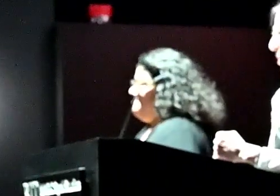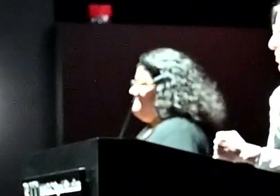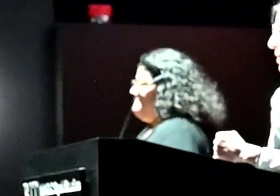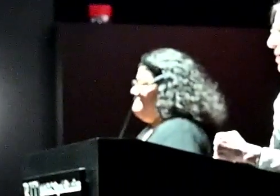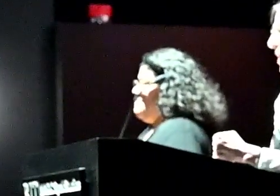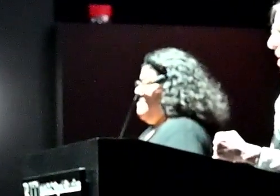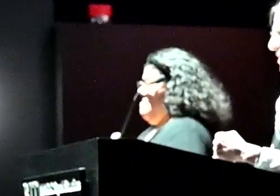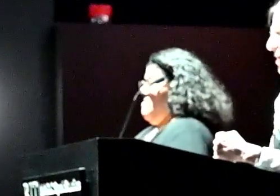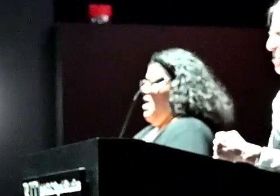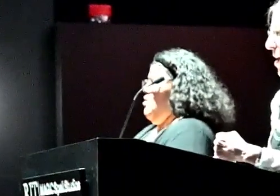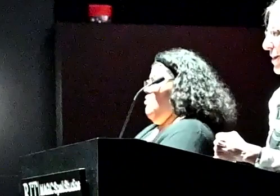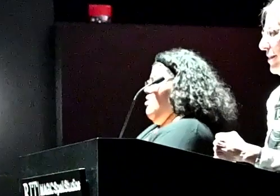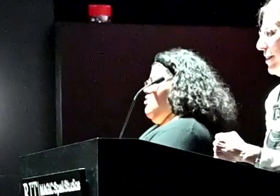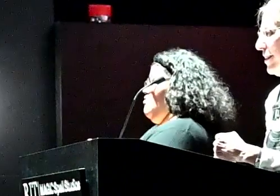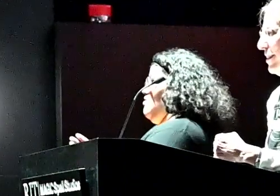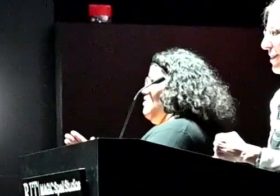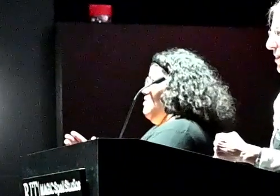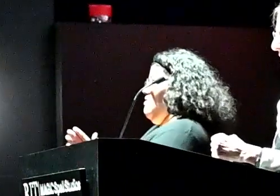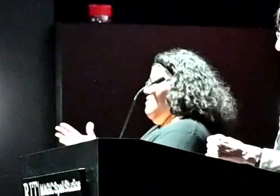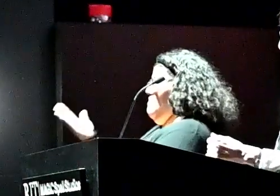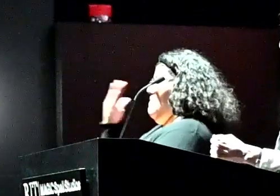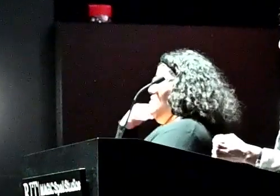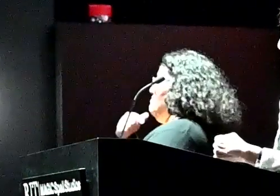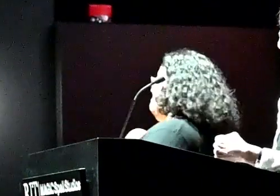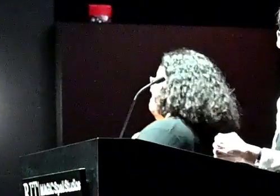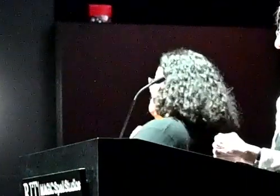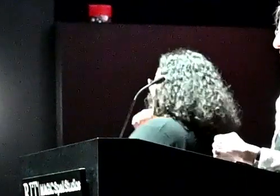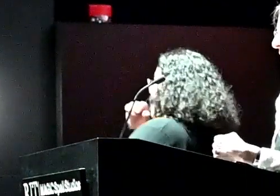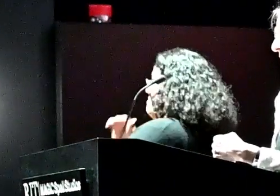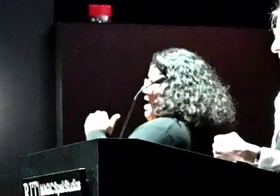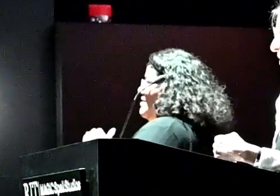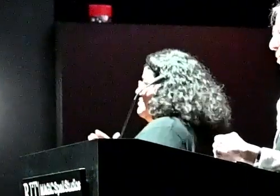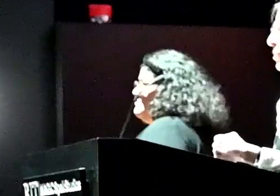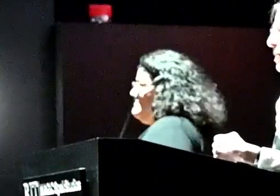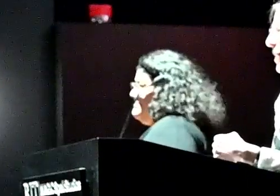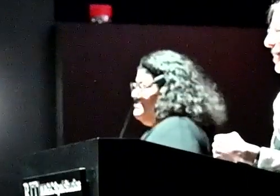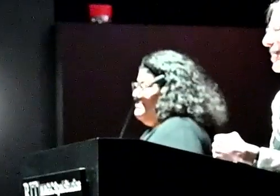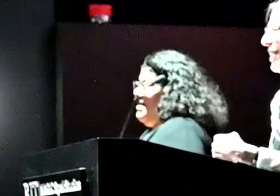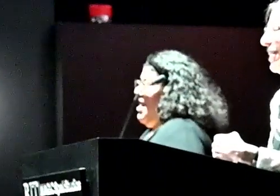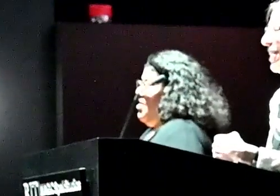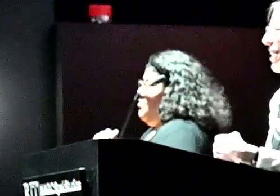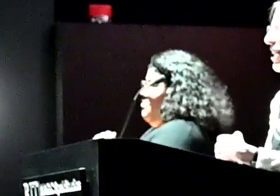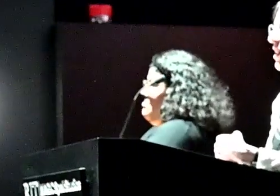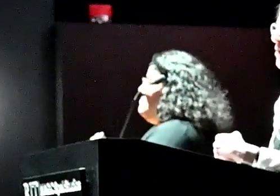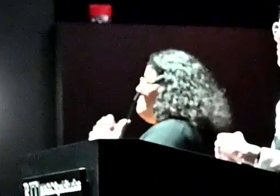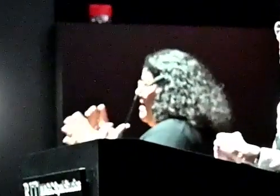my work career that I didn't balance it. I mean, I worked quite a bit.